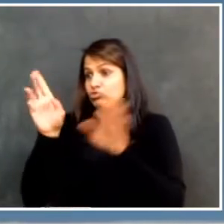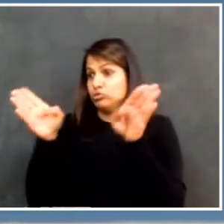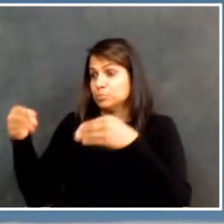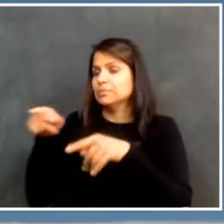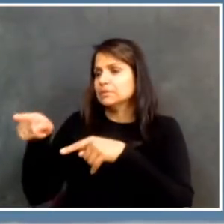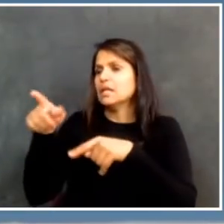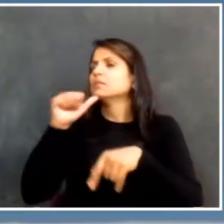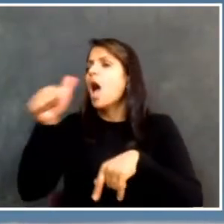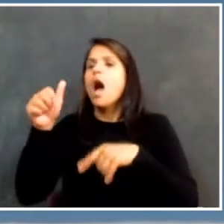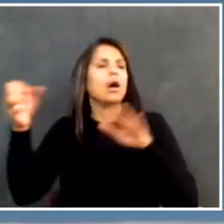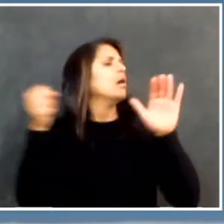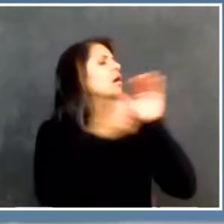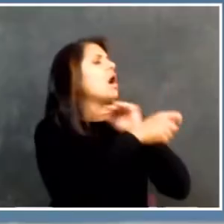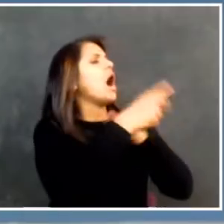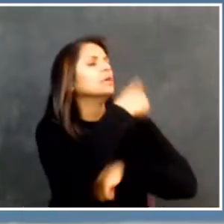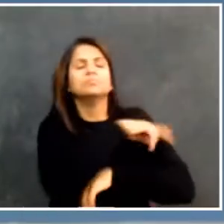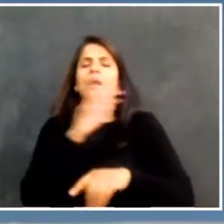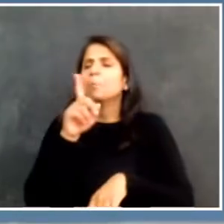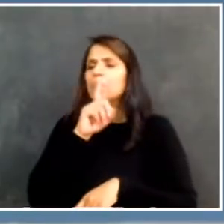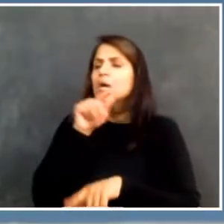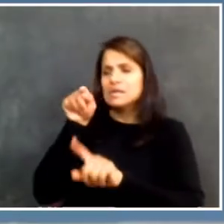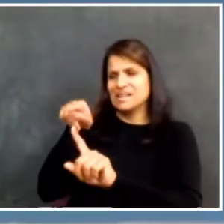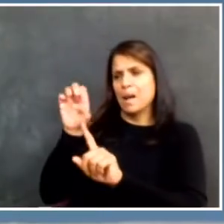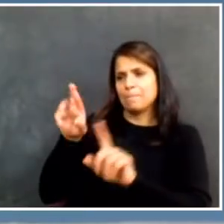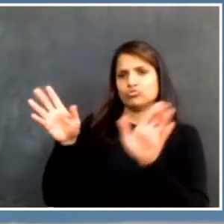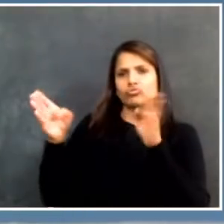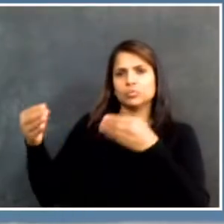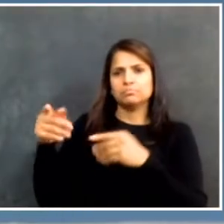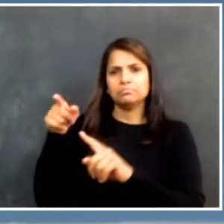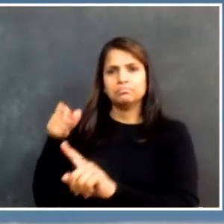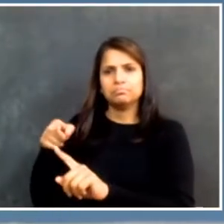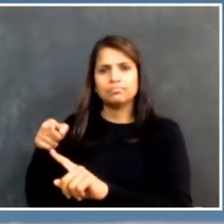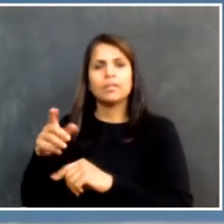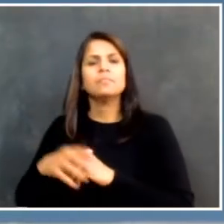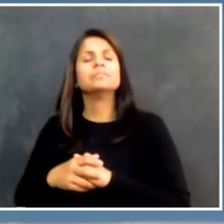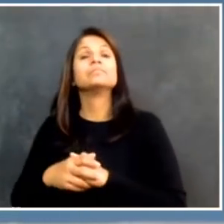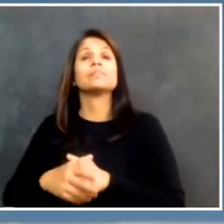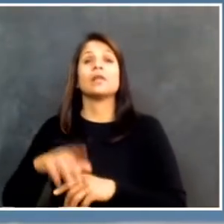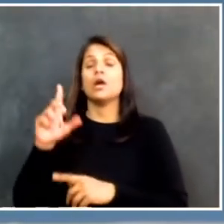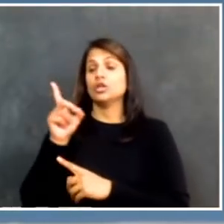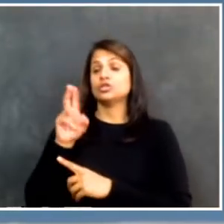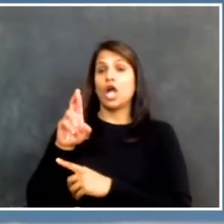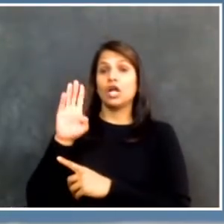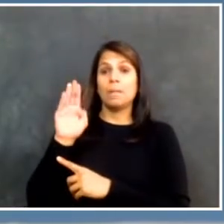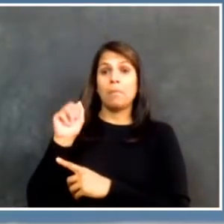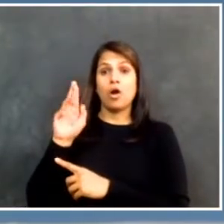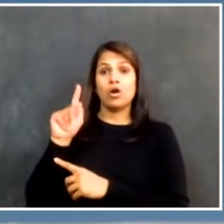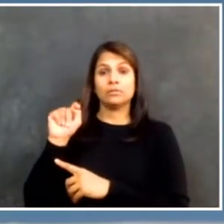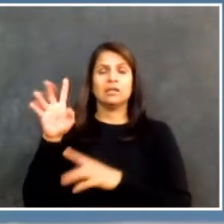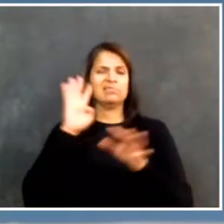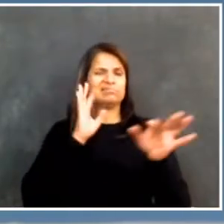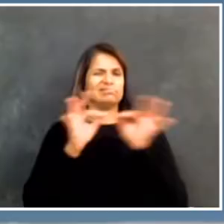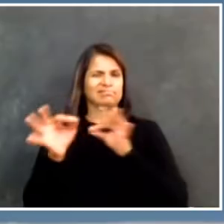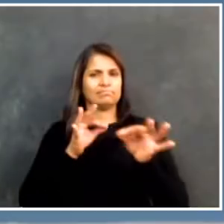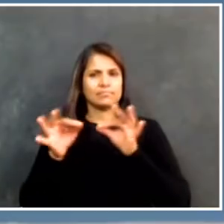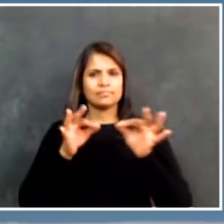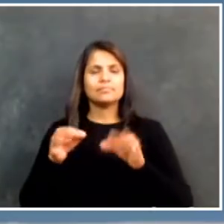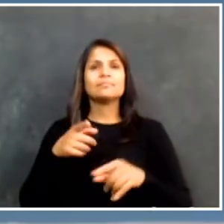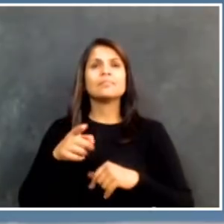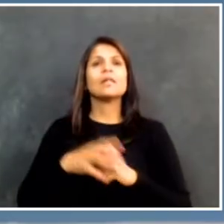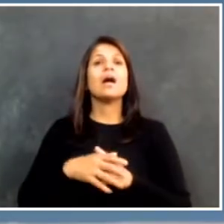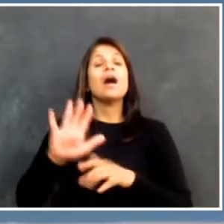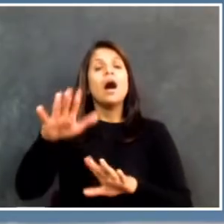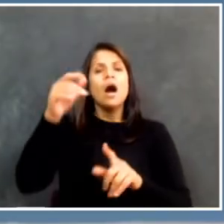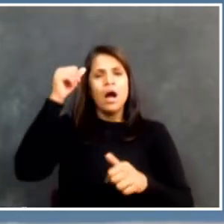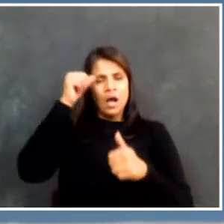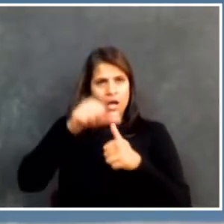a quantitative picture of a snapshot in time. They don't really give us the qualitative